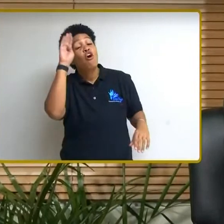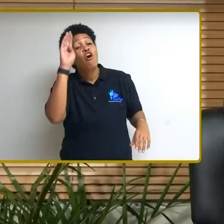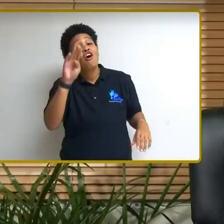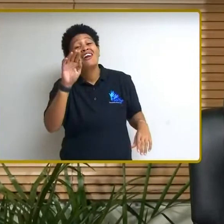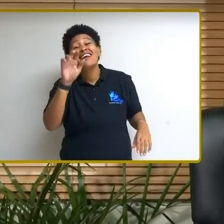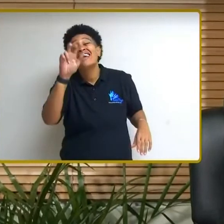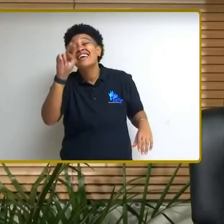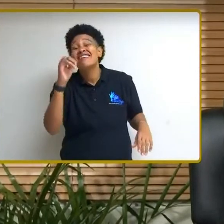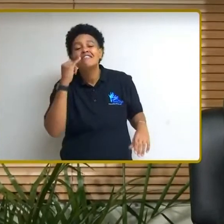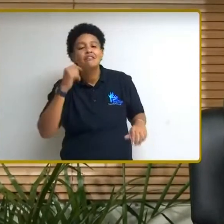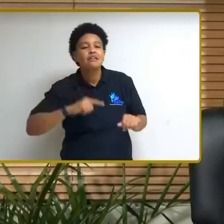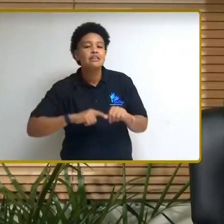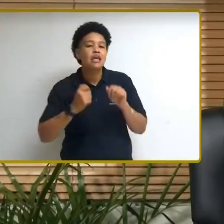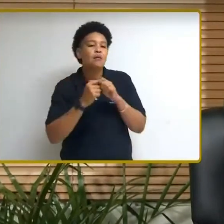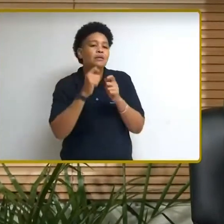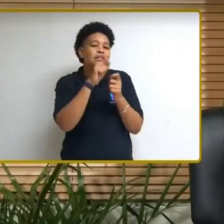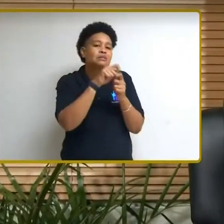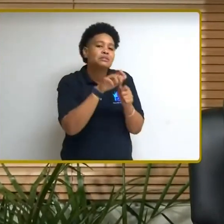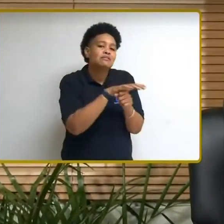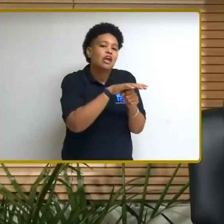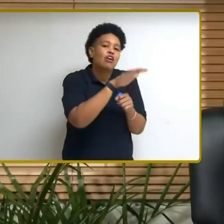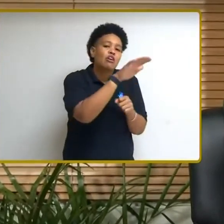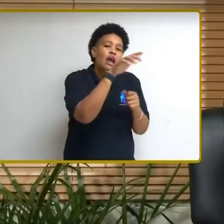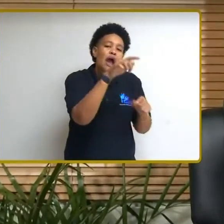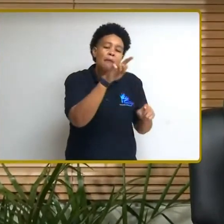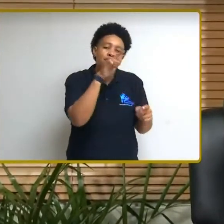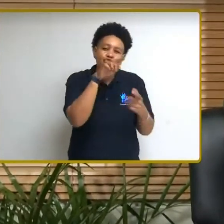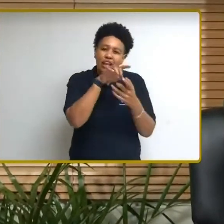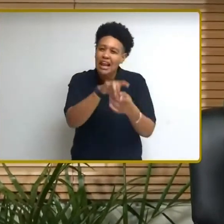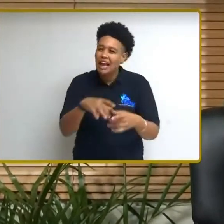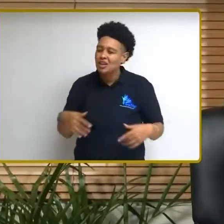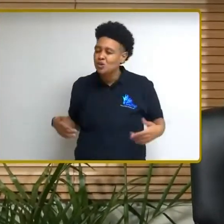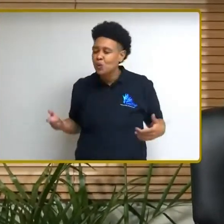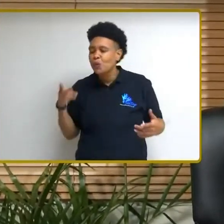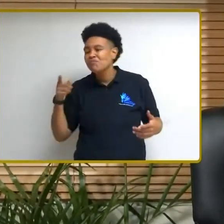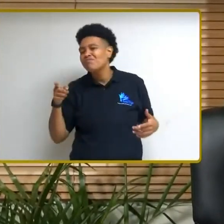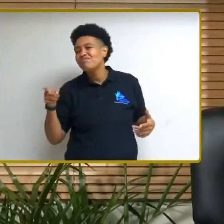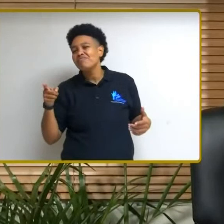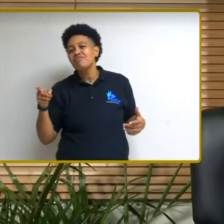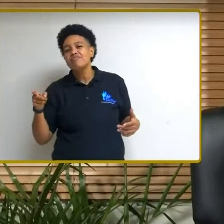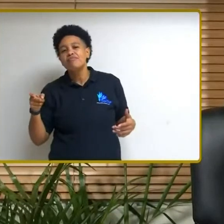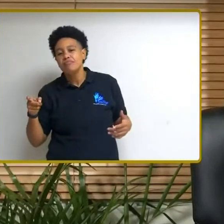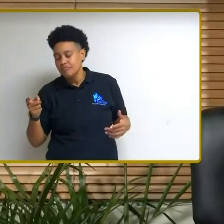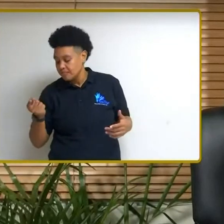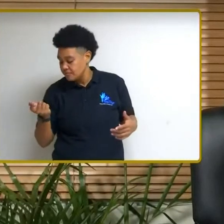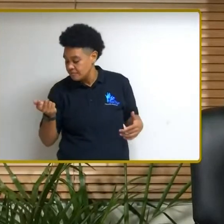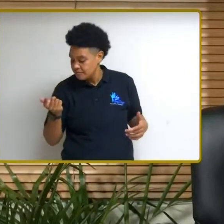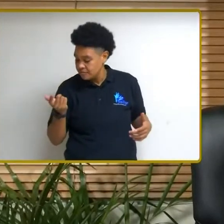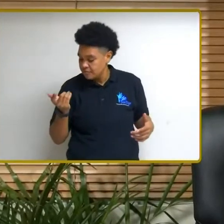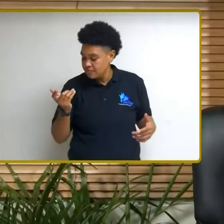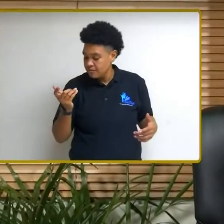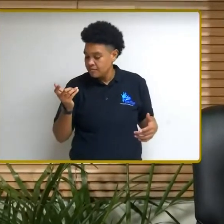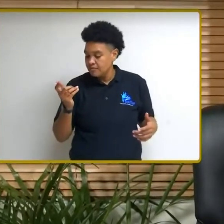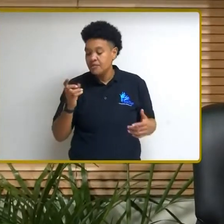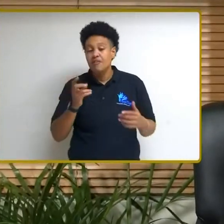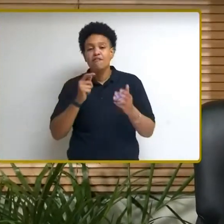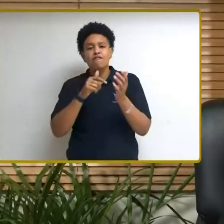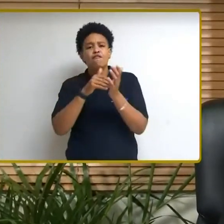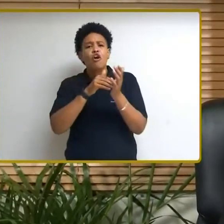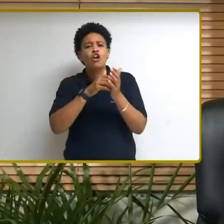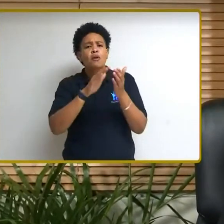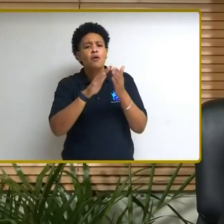it starts with a particular area. Now, as it relates to the vulnerable